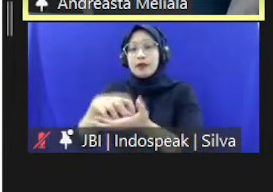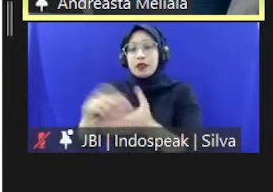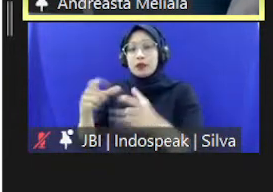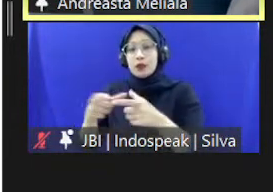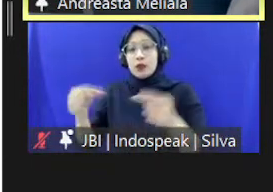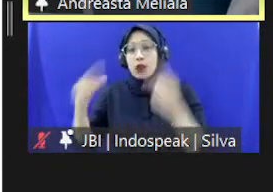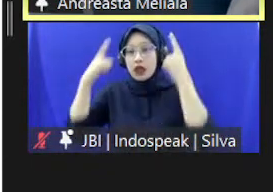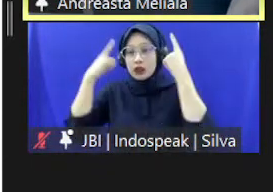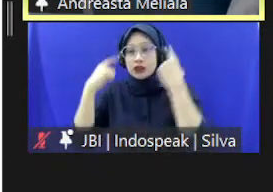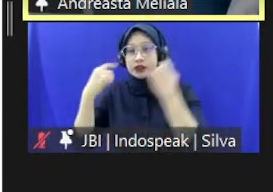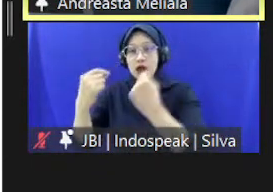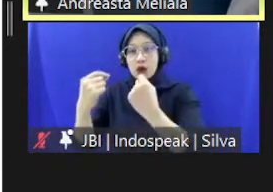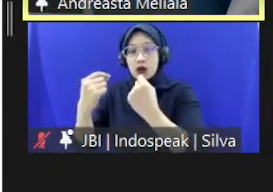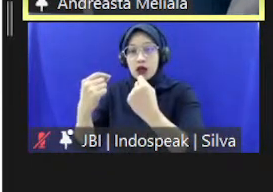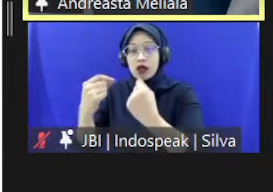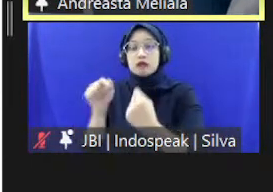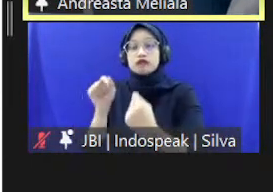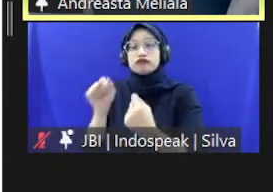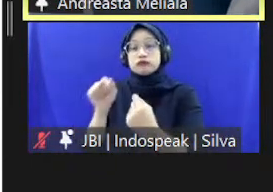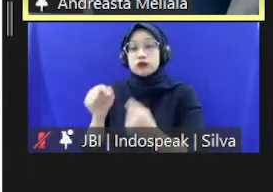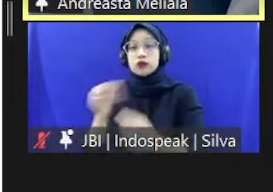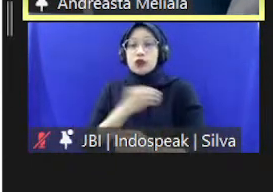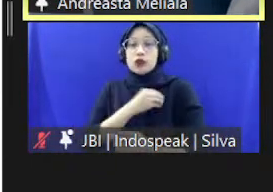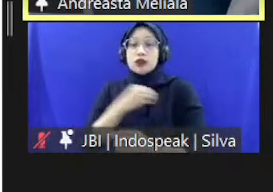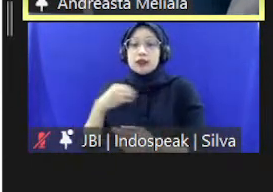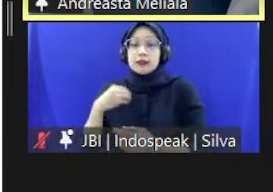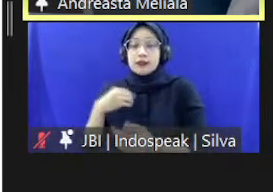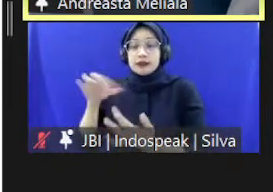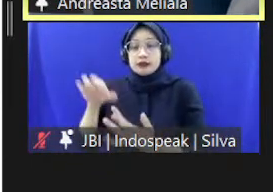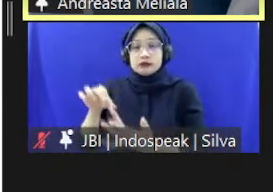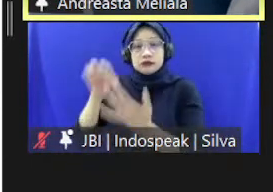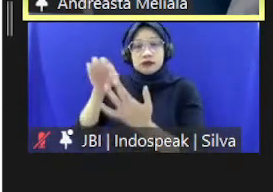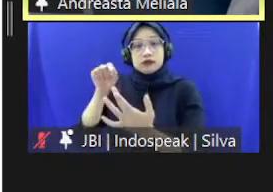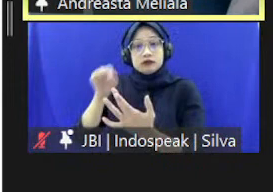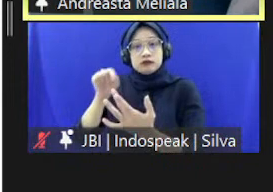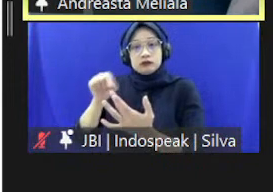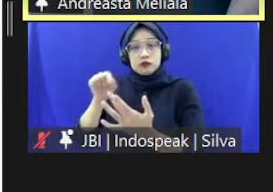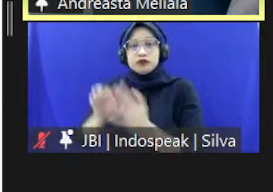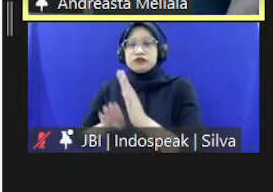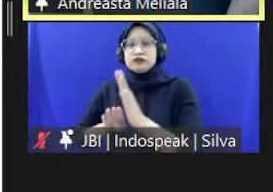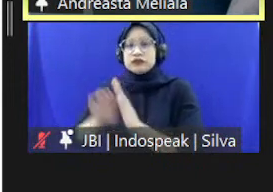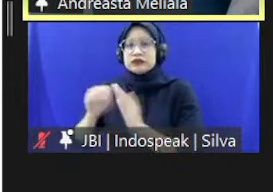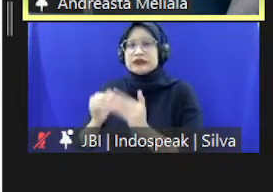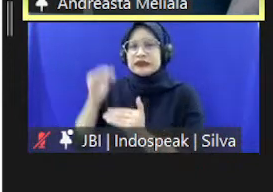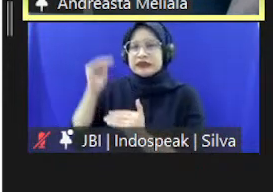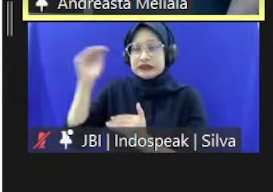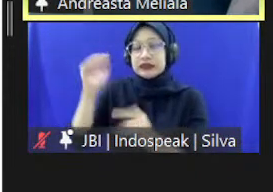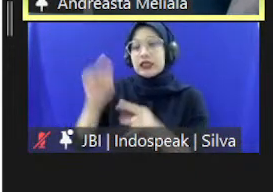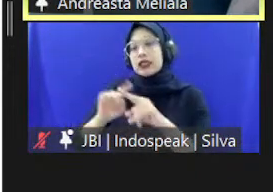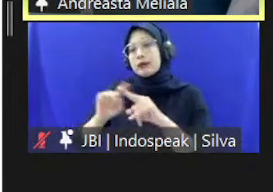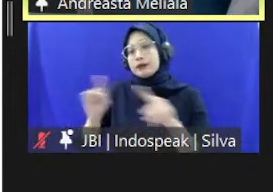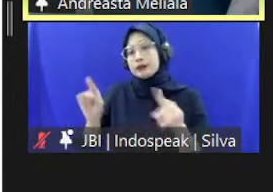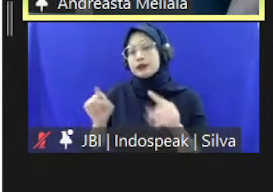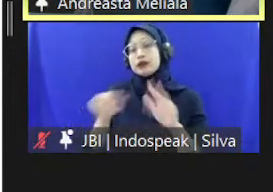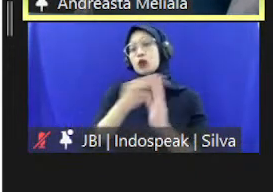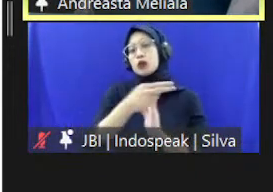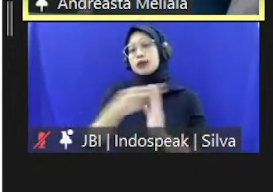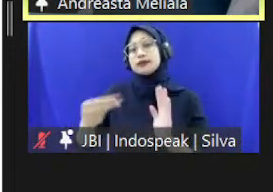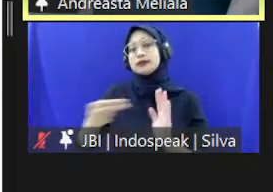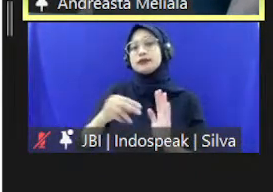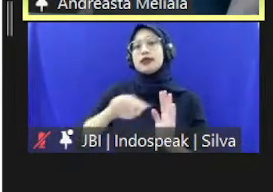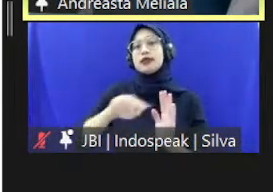the ratio is quite high, medical specialist to population ratio, but in the eastern part is